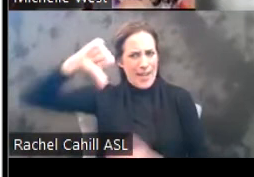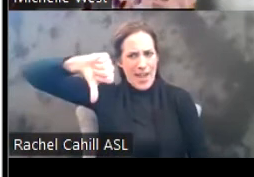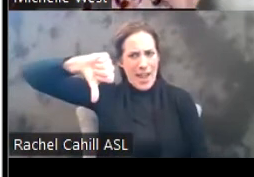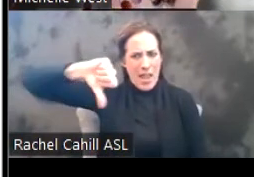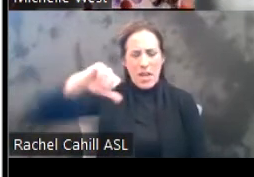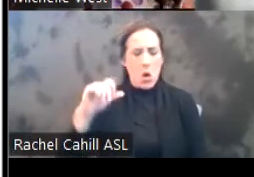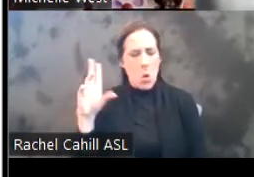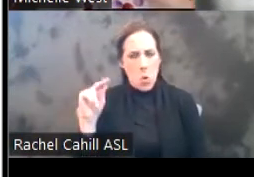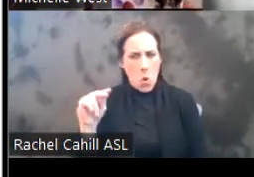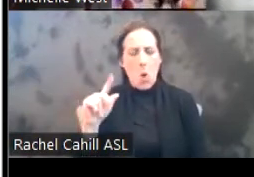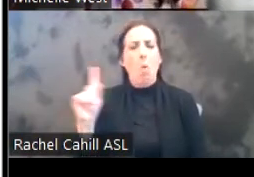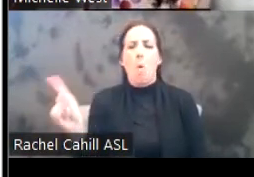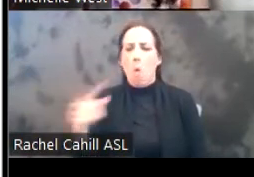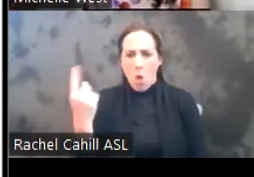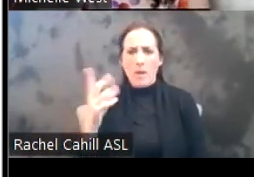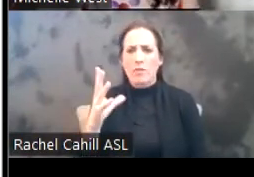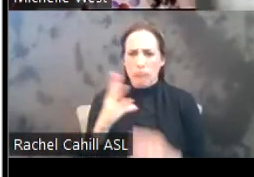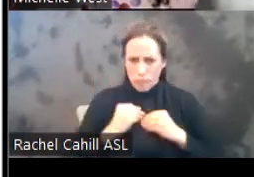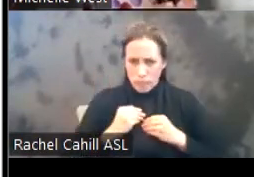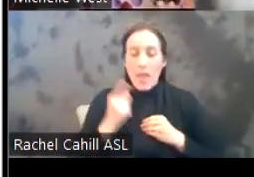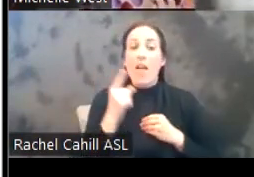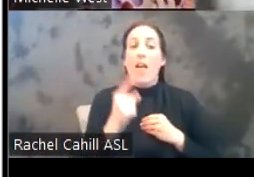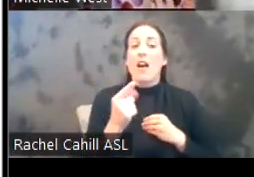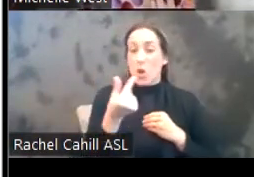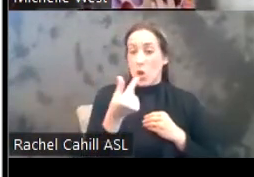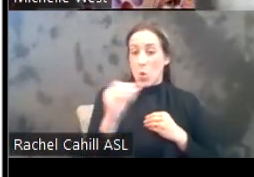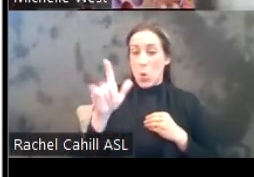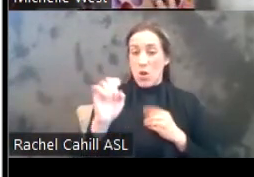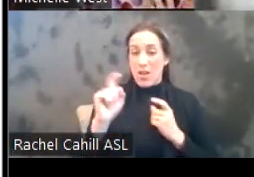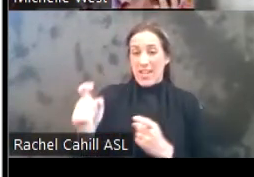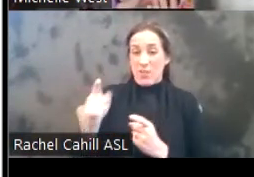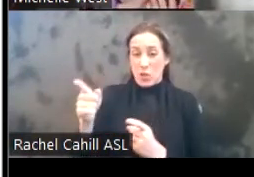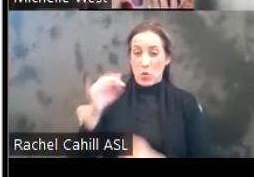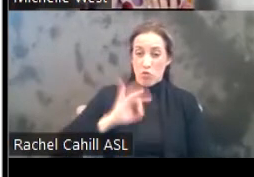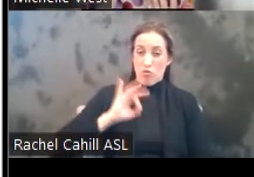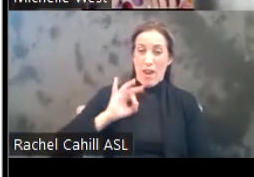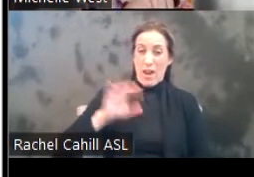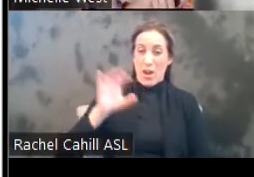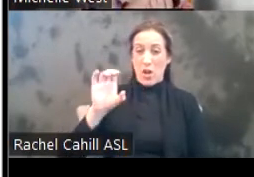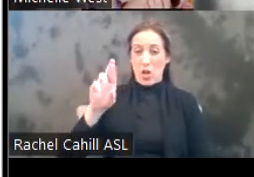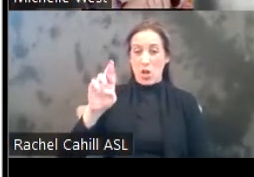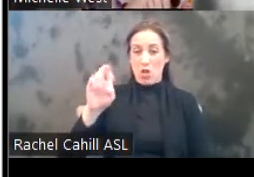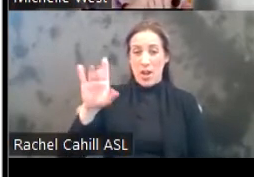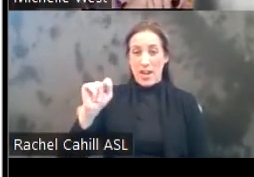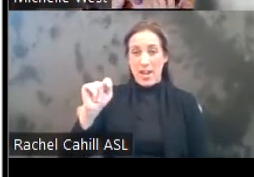And basically, they give you a credit. Last time I looked, it was $4. You can